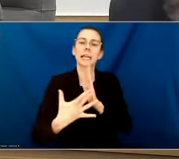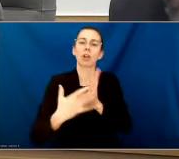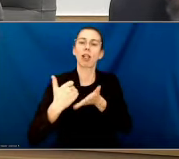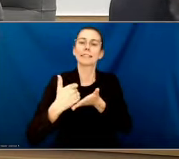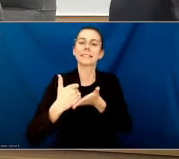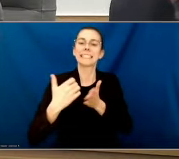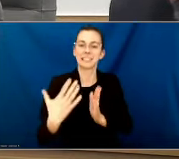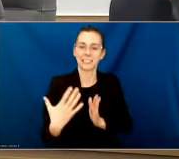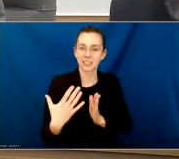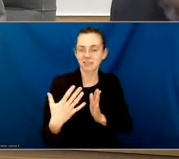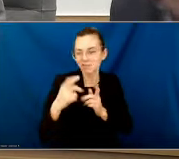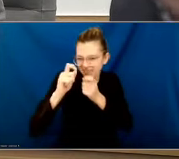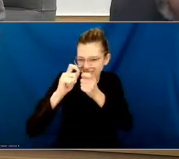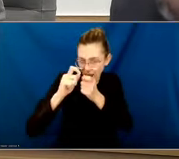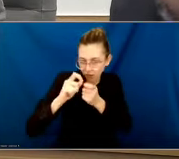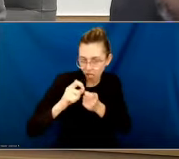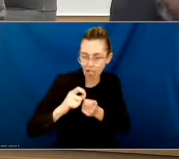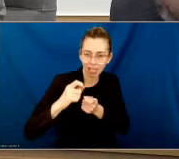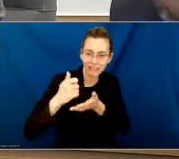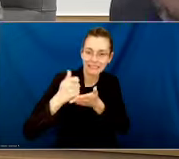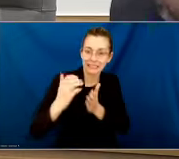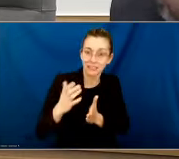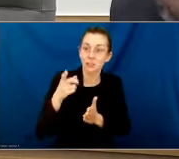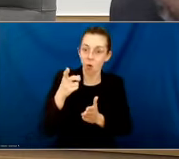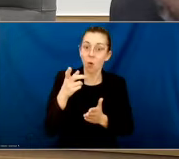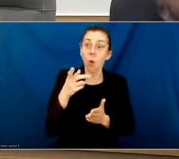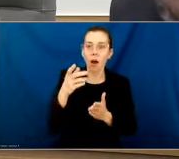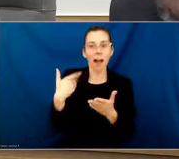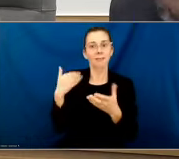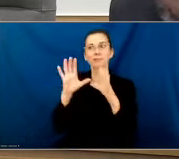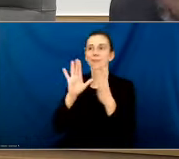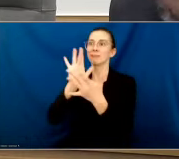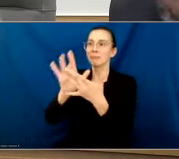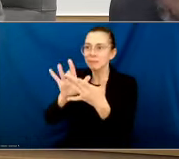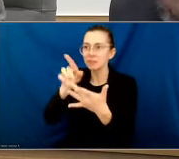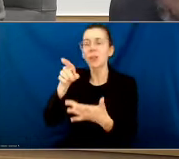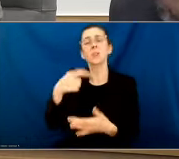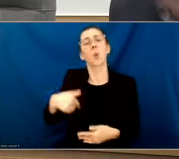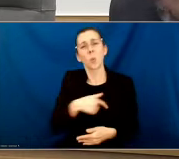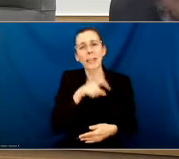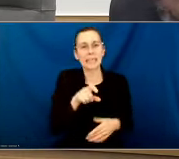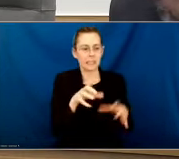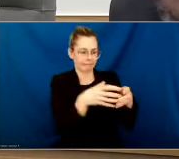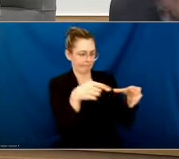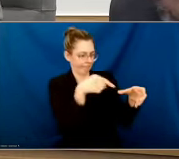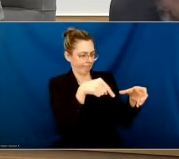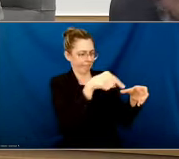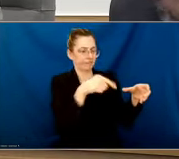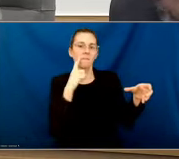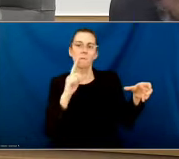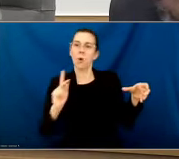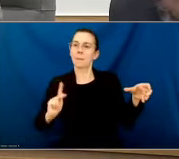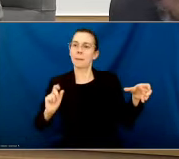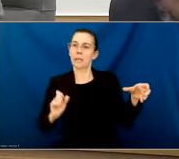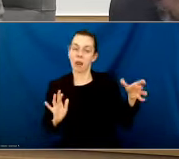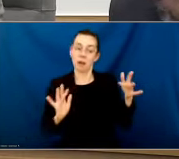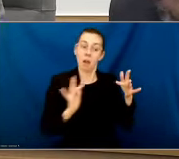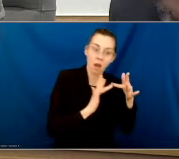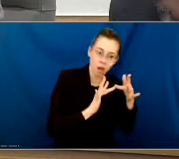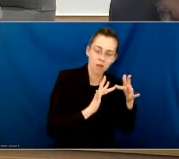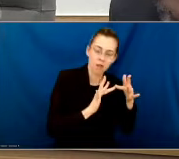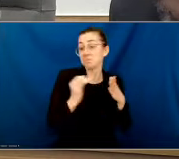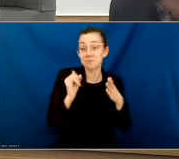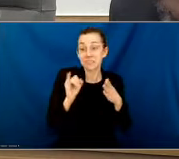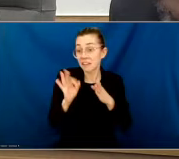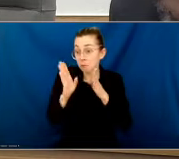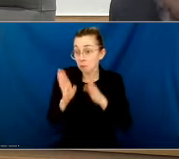to go to and get to assistance to work through the process, right? Think of a peer person, somebody lived experience, has